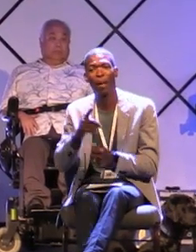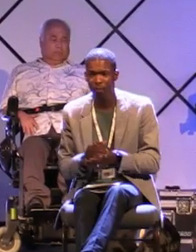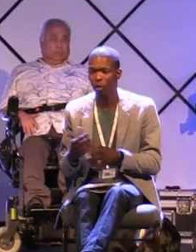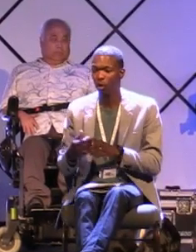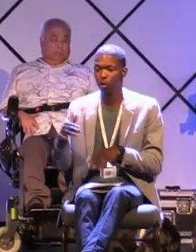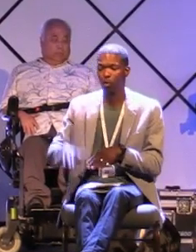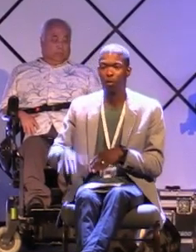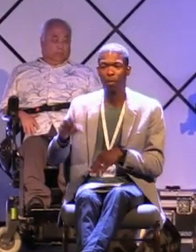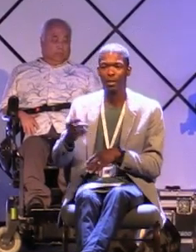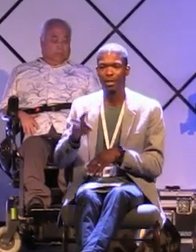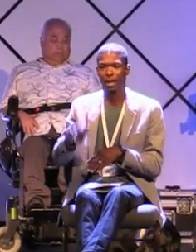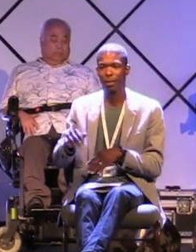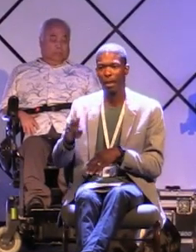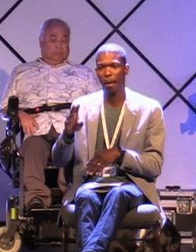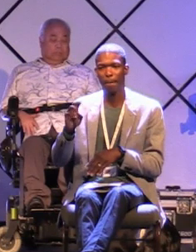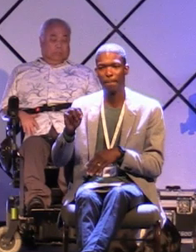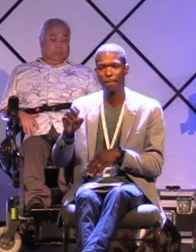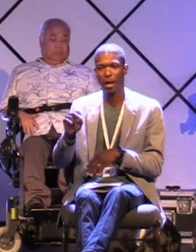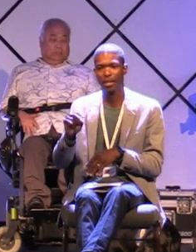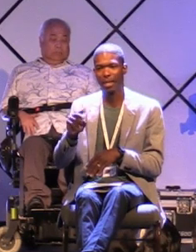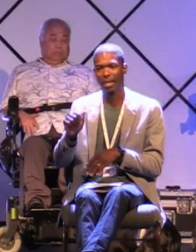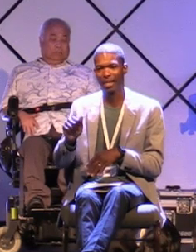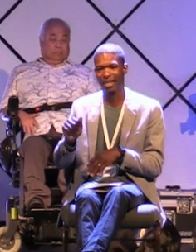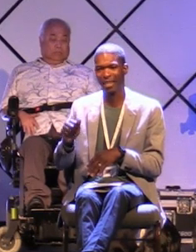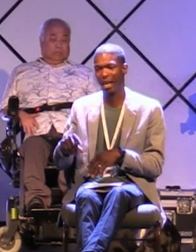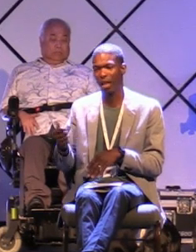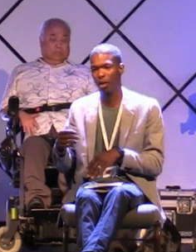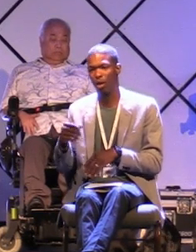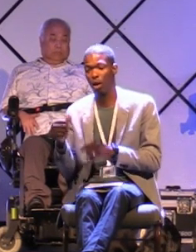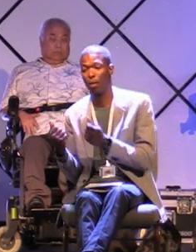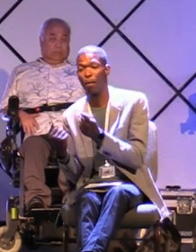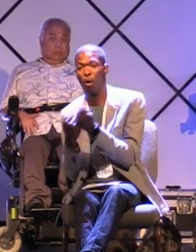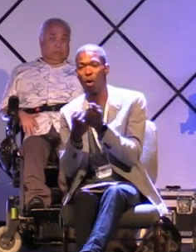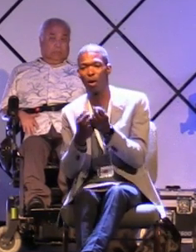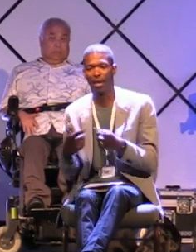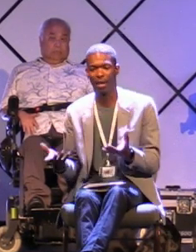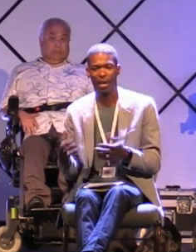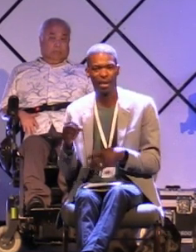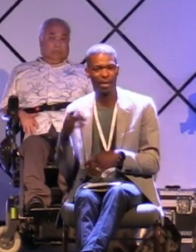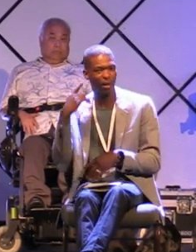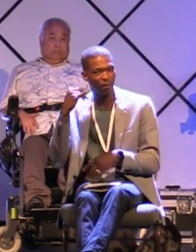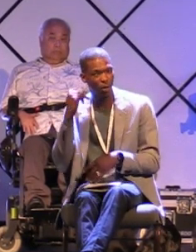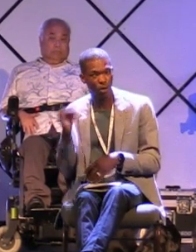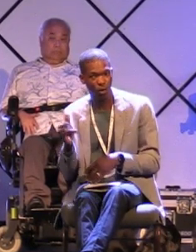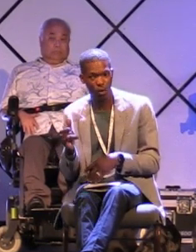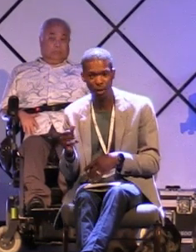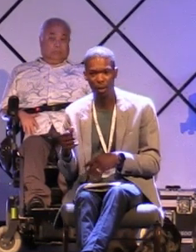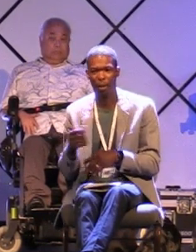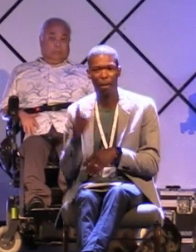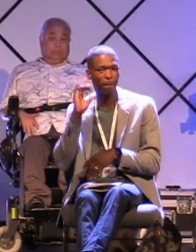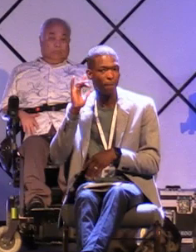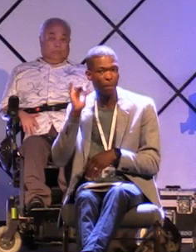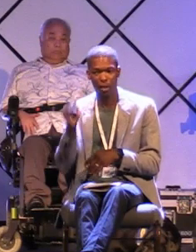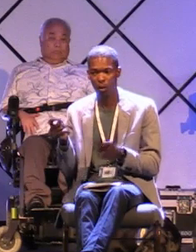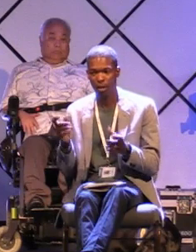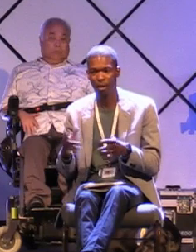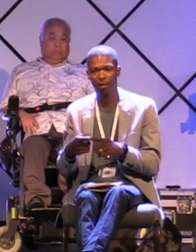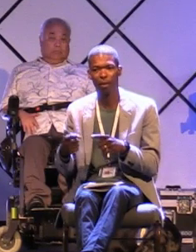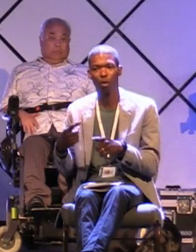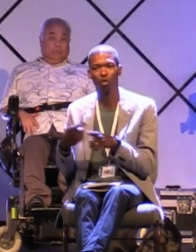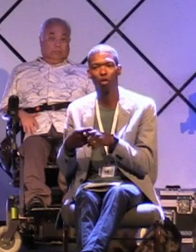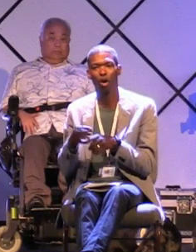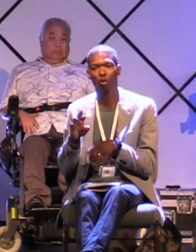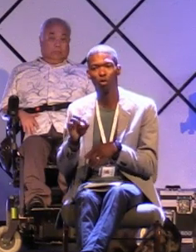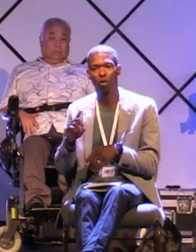car shows by Cheryl Louise of Santa Rosa, California. Hibiki is being presented by Susan Kluse, the puppy coordinator at Crossroads. He is the